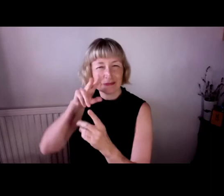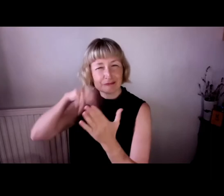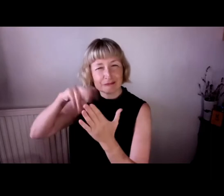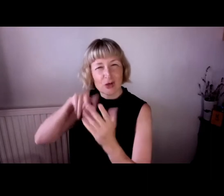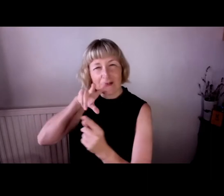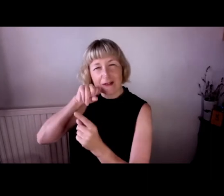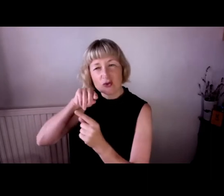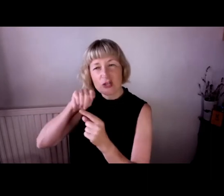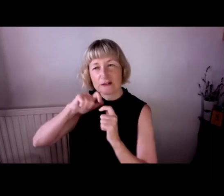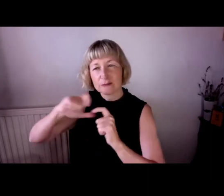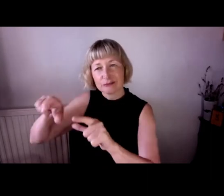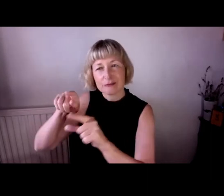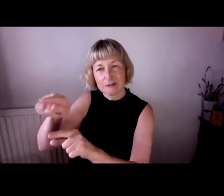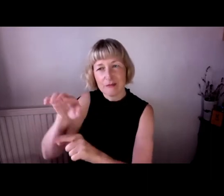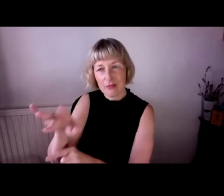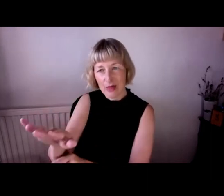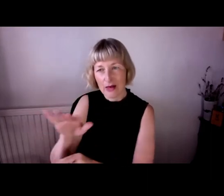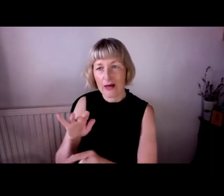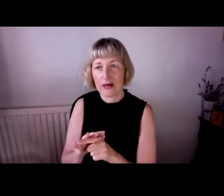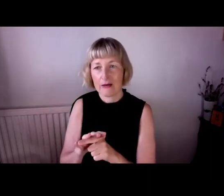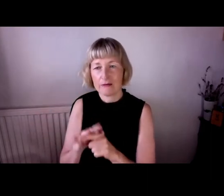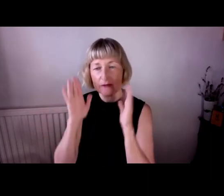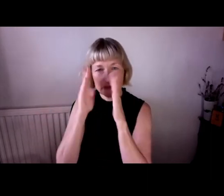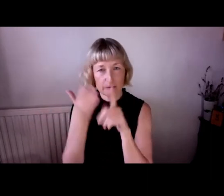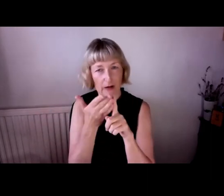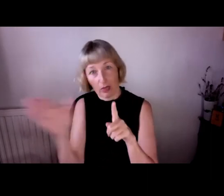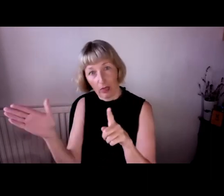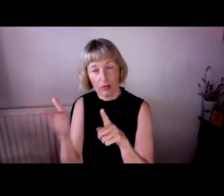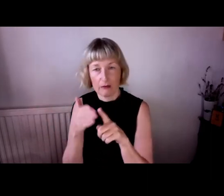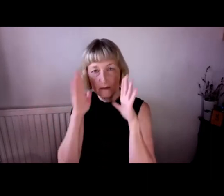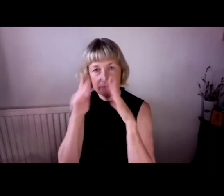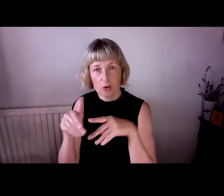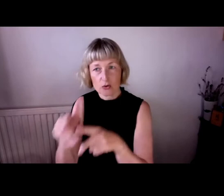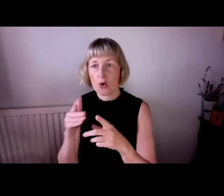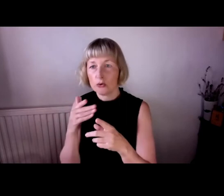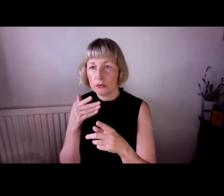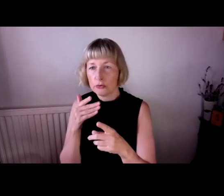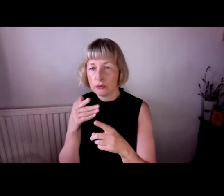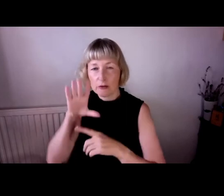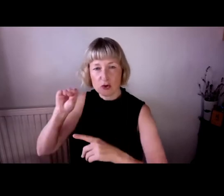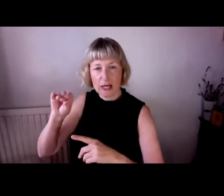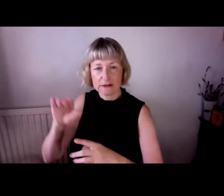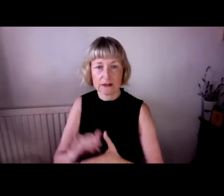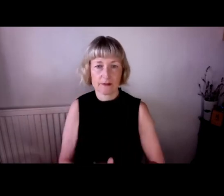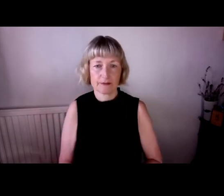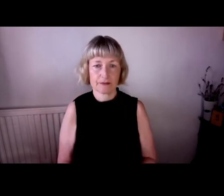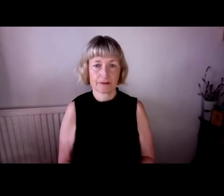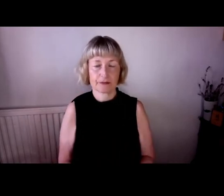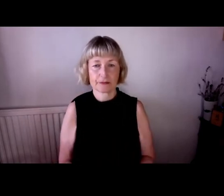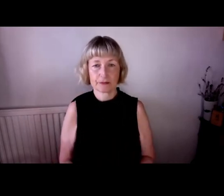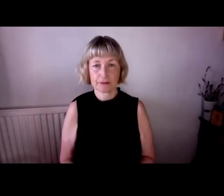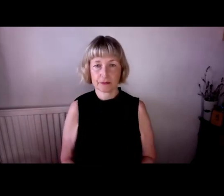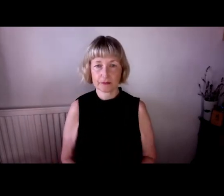producing radical new works of performance by and for disabled people. Thank you, Philip, for that. I'd like to talk to you about that later as